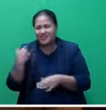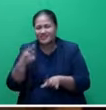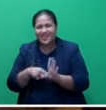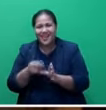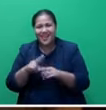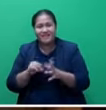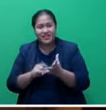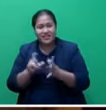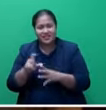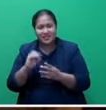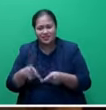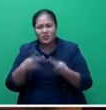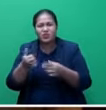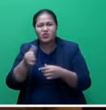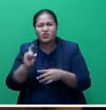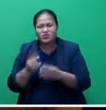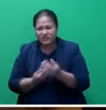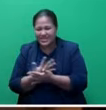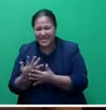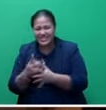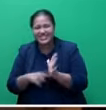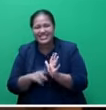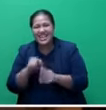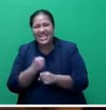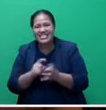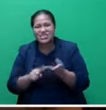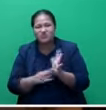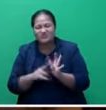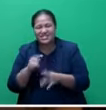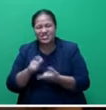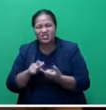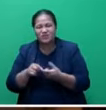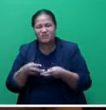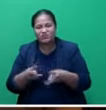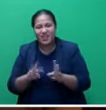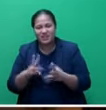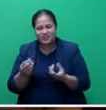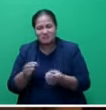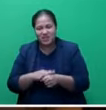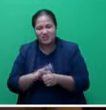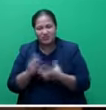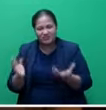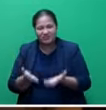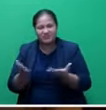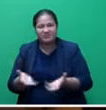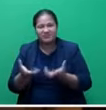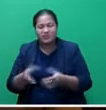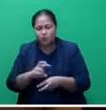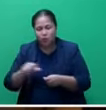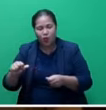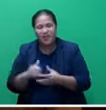promoting the use of legumes as a cheaper technology to enhance soil fertility, reduce import